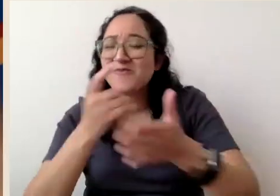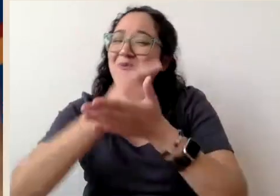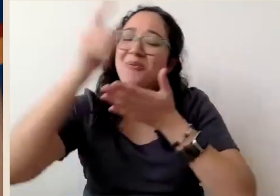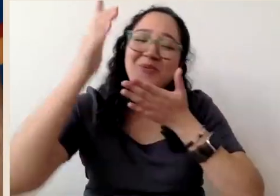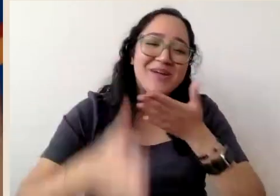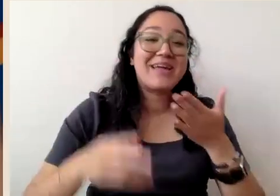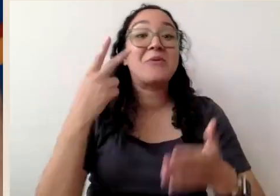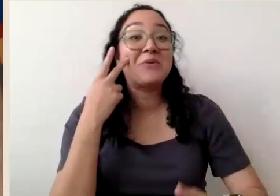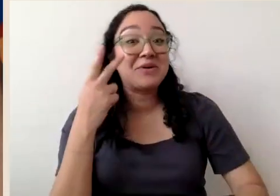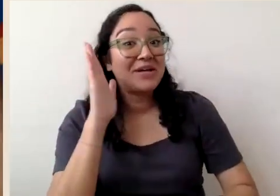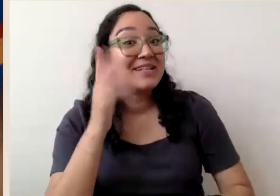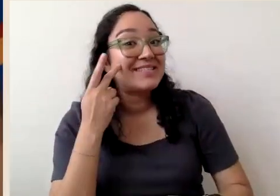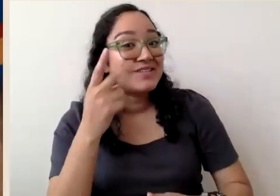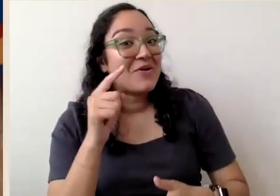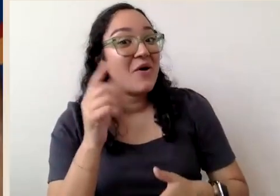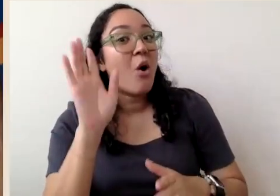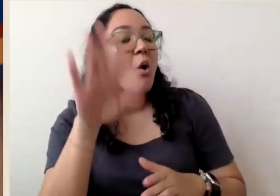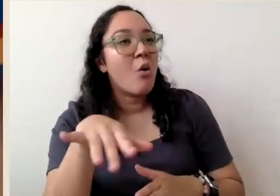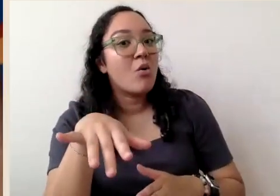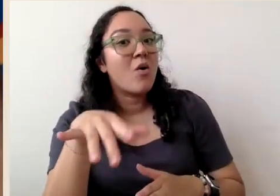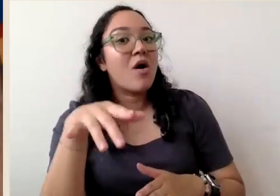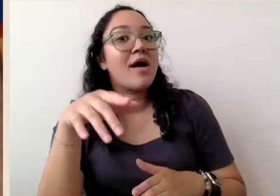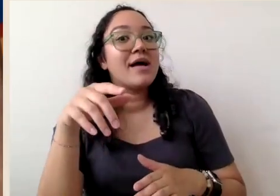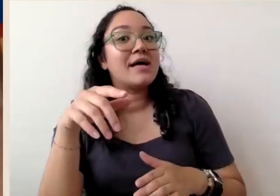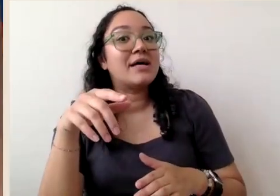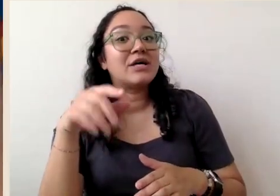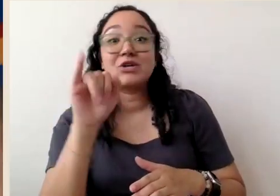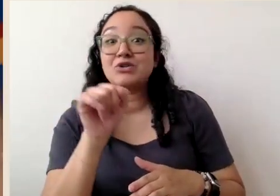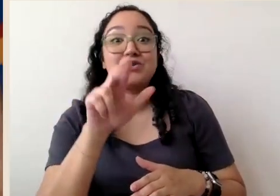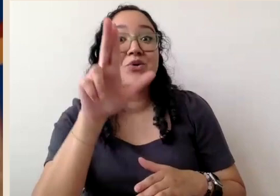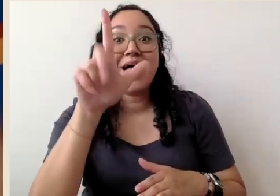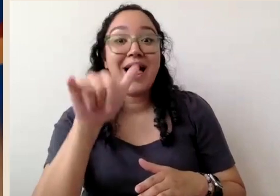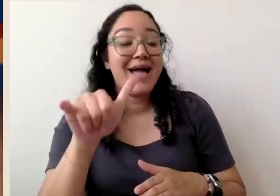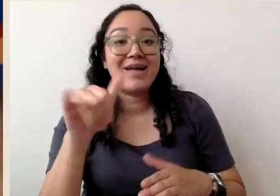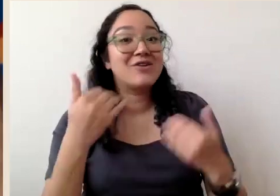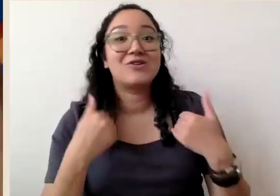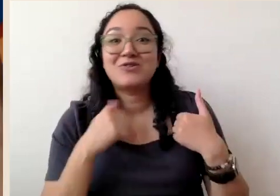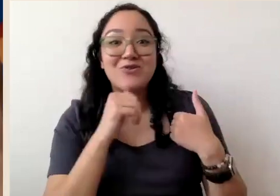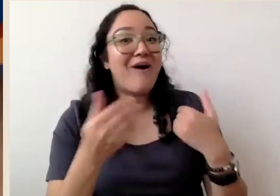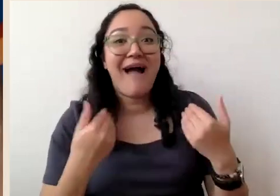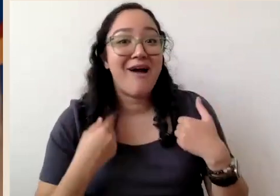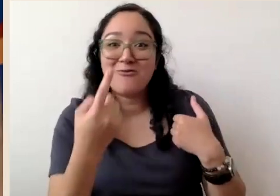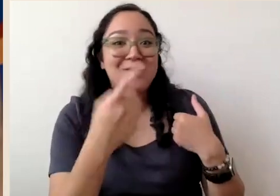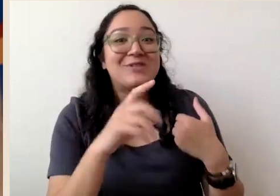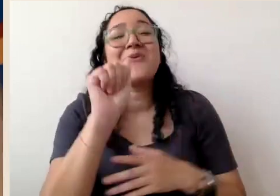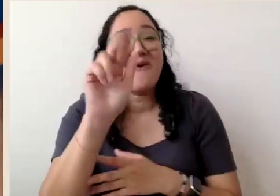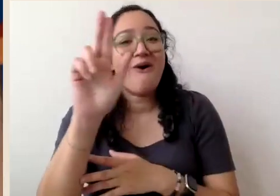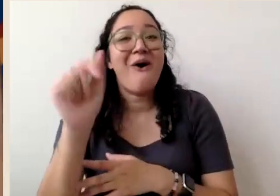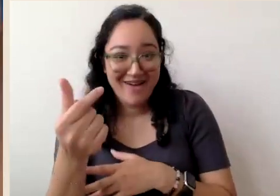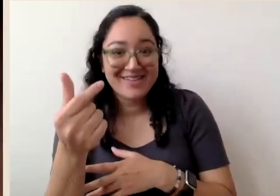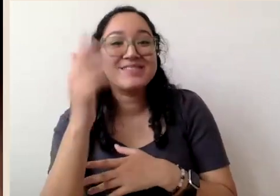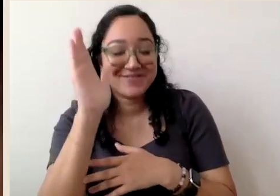see you. By the way, we don't have a webinar in July. So we will see you in August.